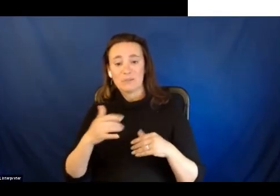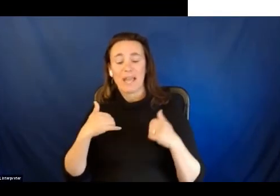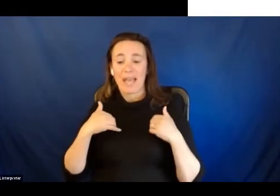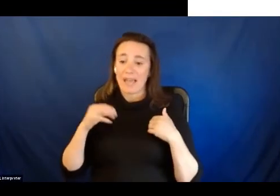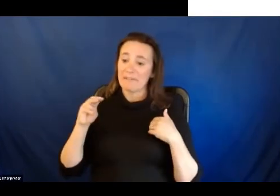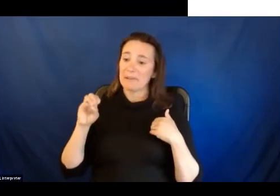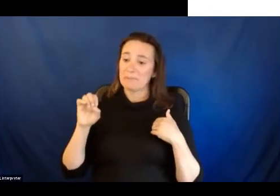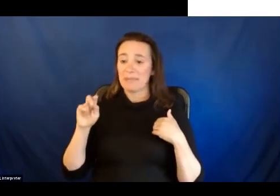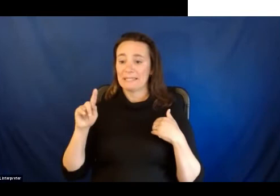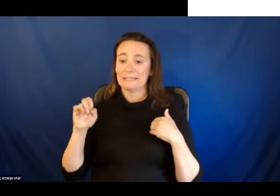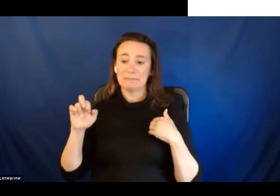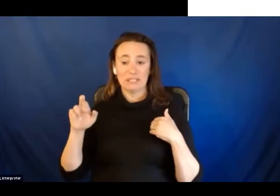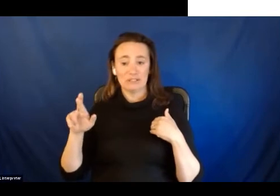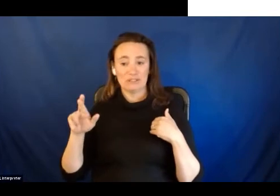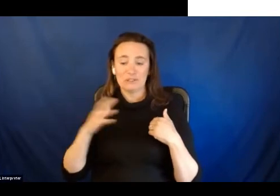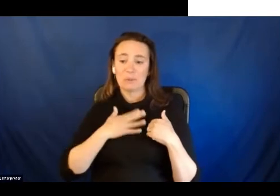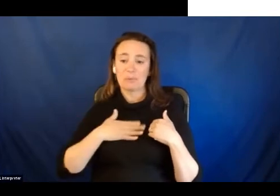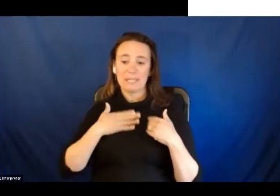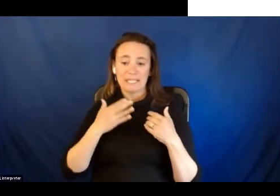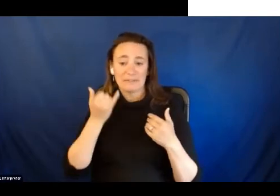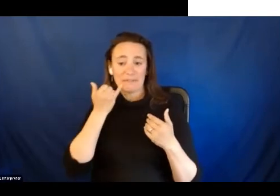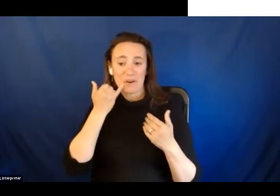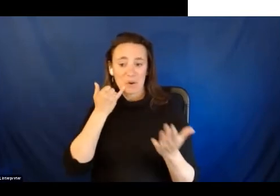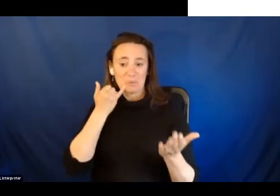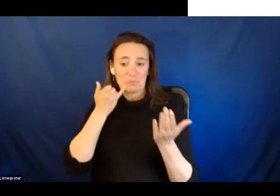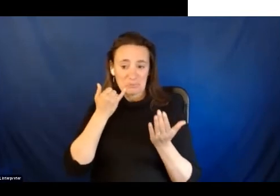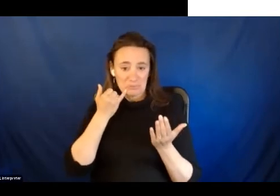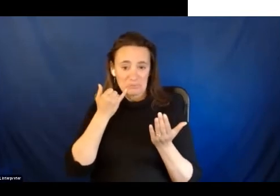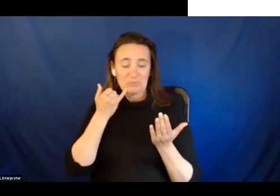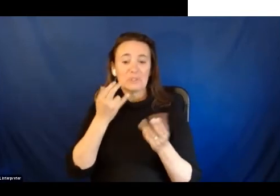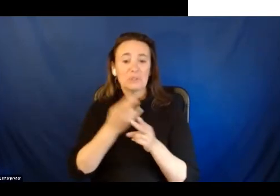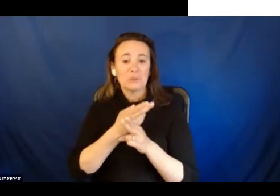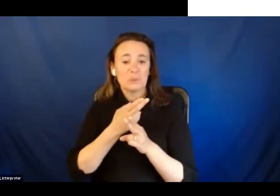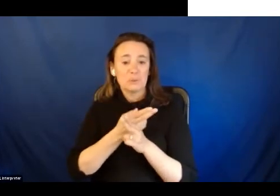please take out their phones and then go to